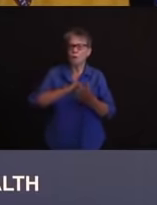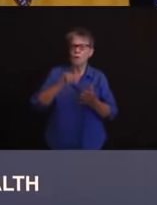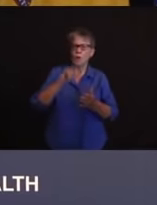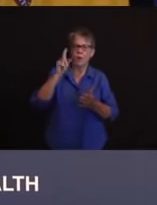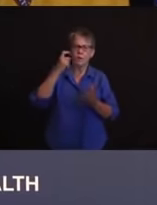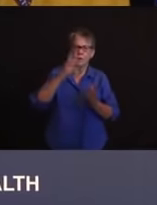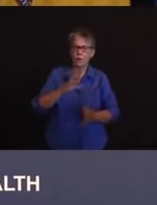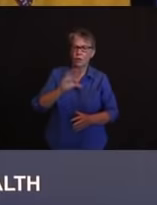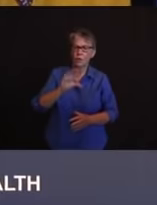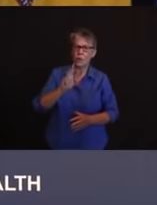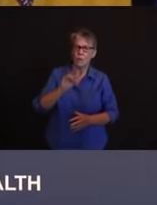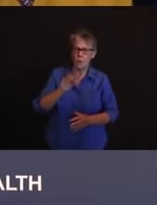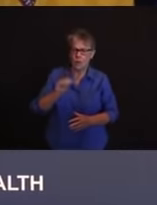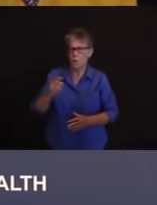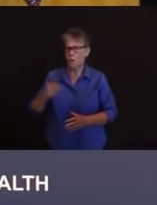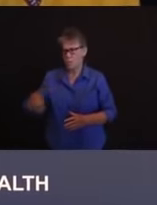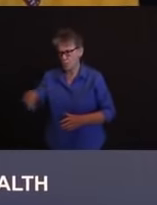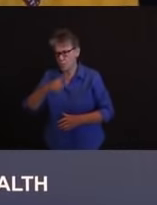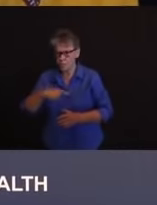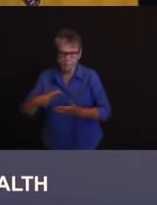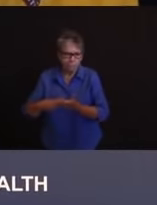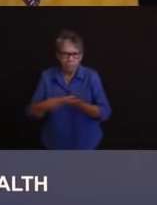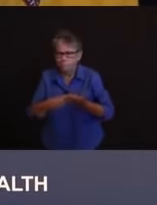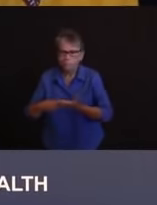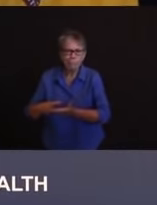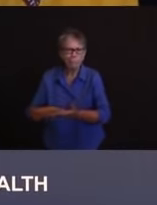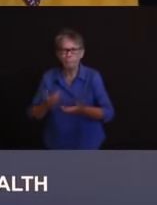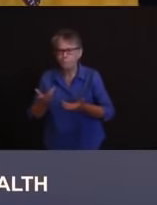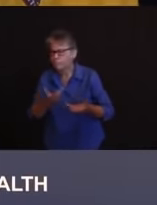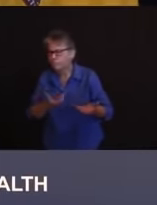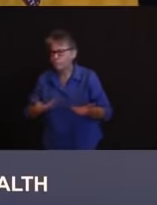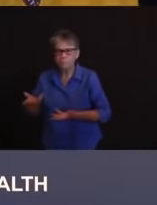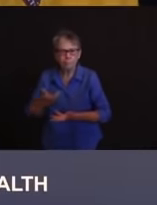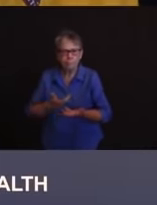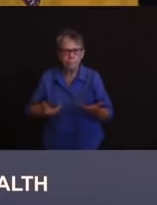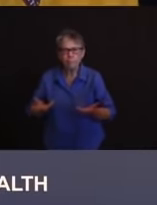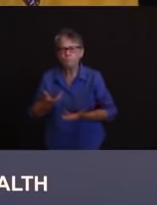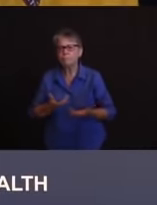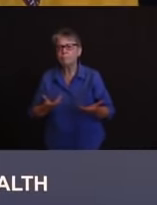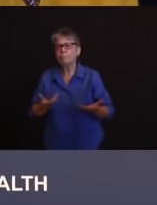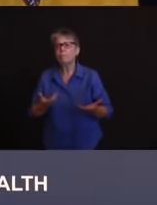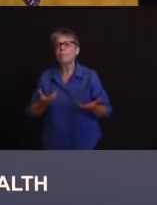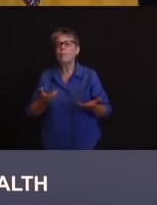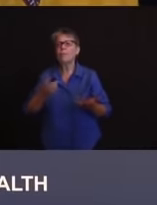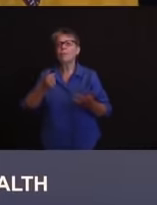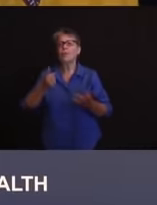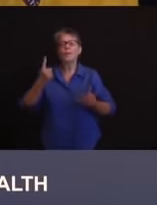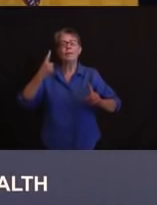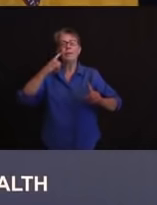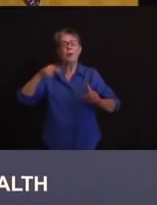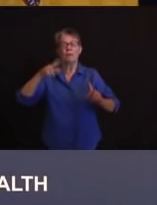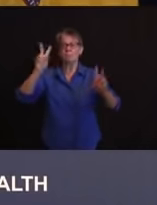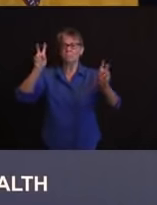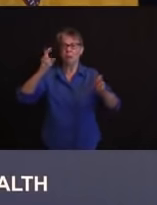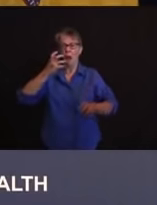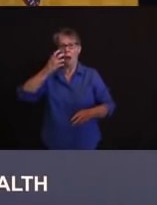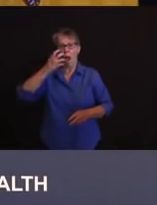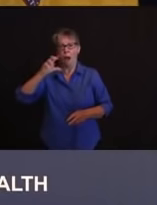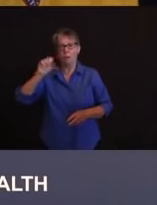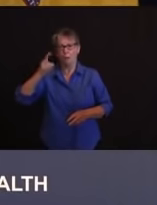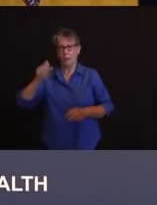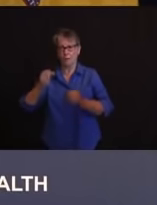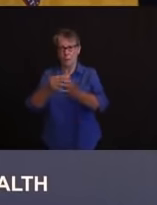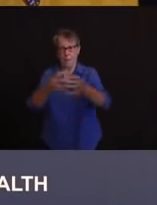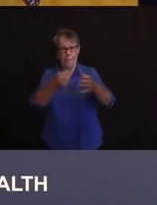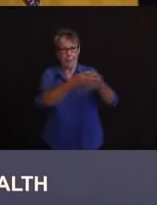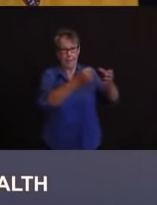we were taking, et cetera. If you think about hotspots, as a general matter,